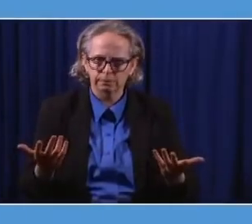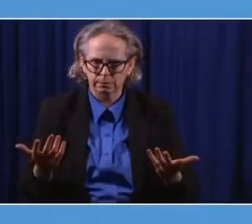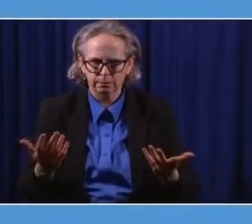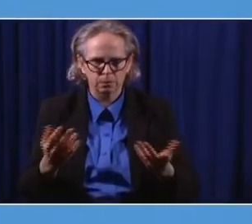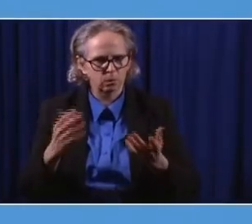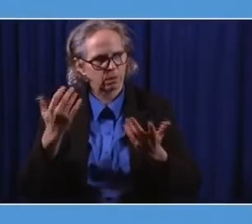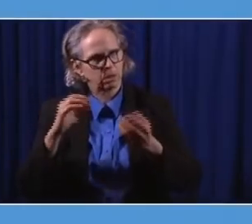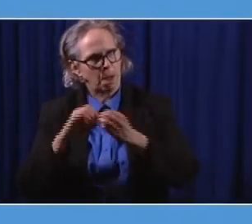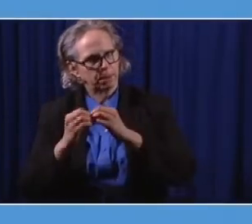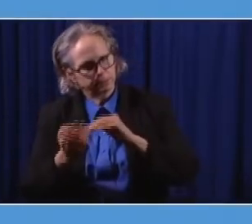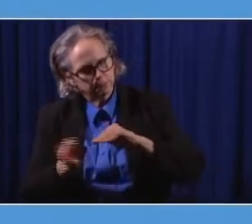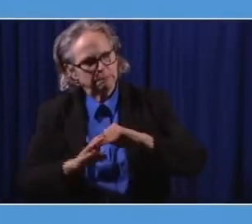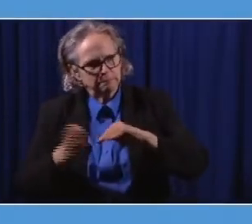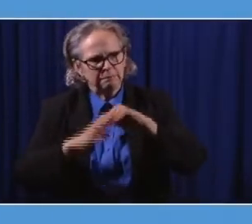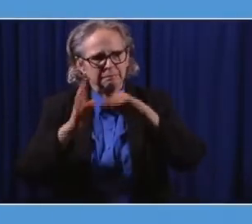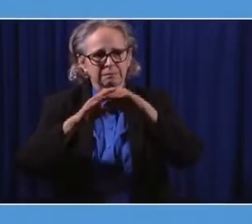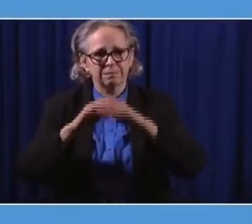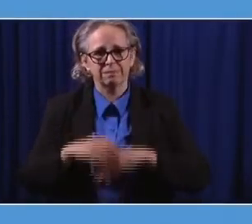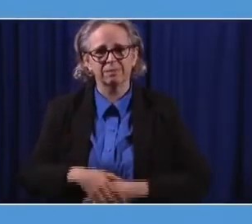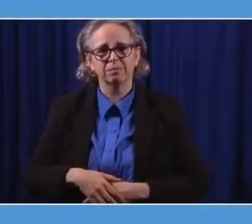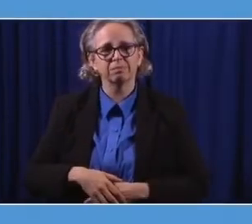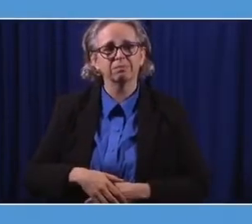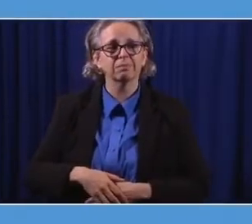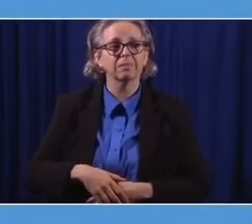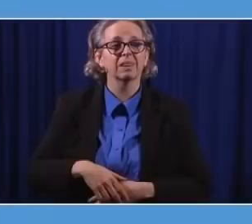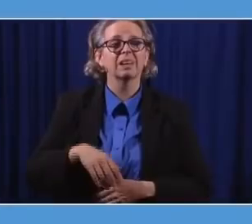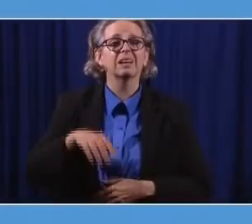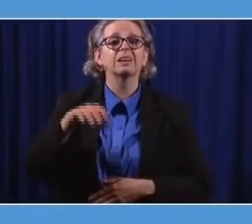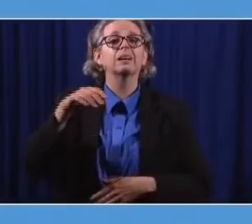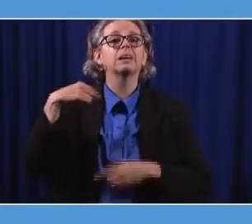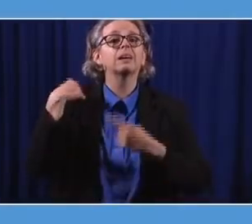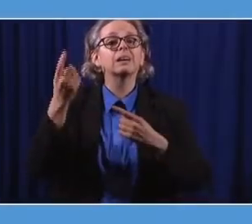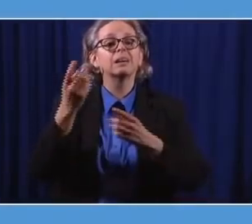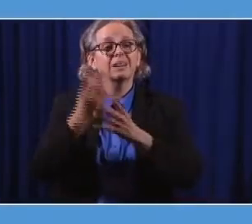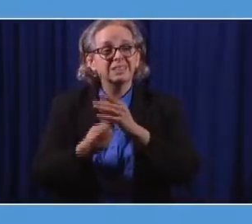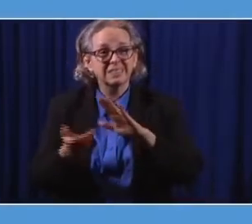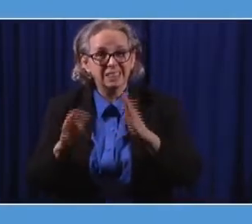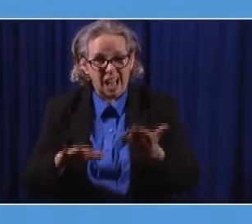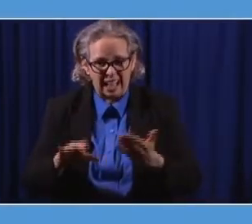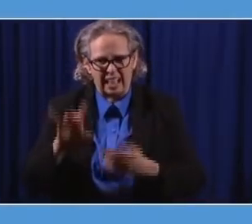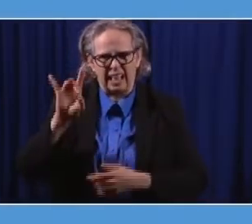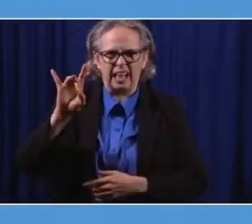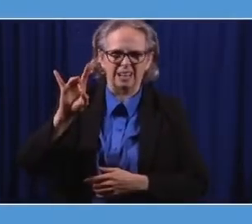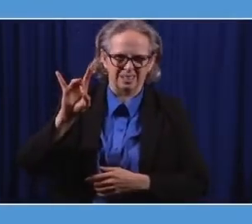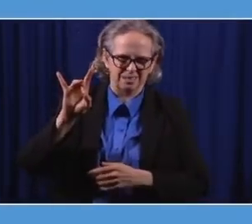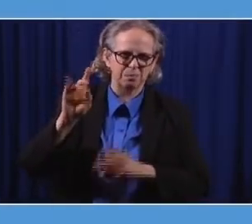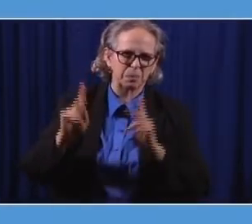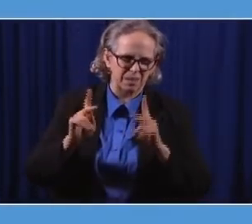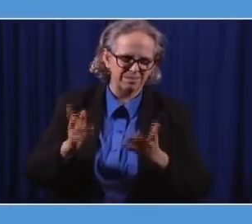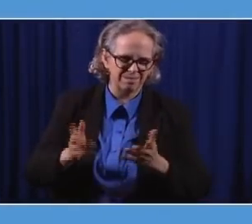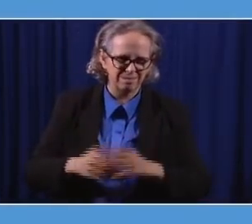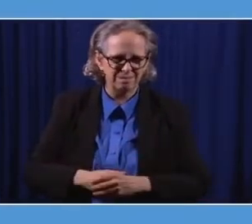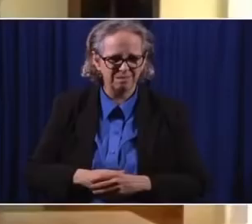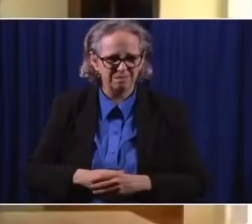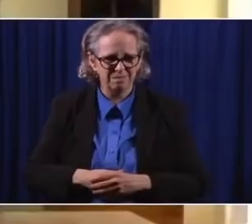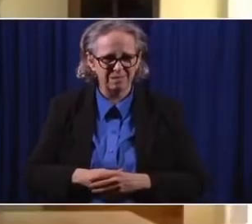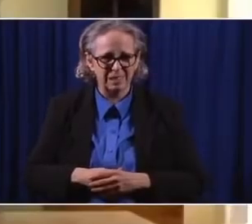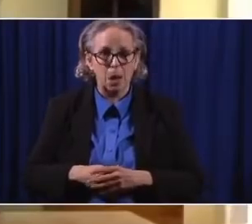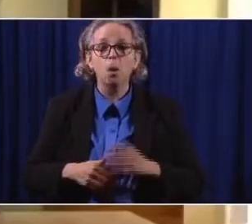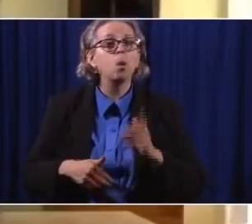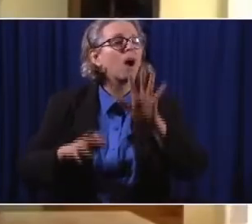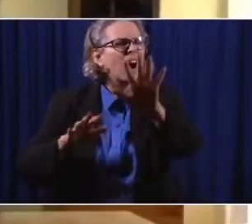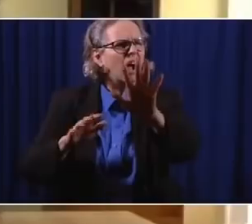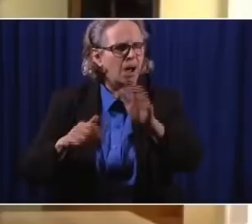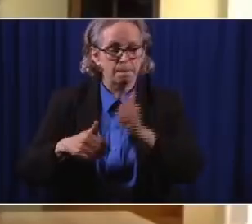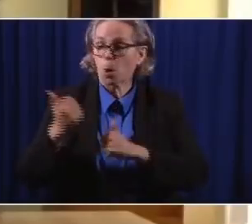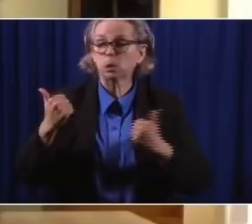days. 9 have occurred in the month of October alone. And quite candidly, what is most scary about this is that it does